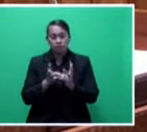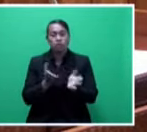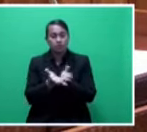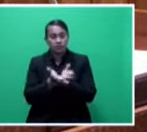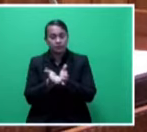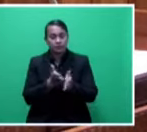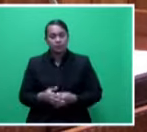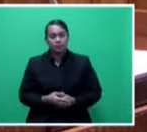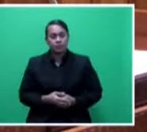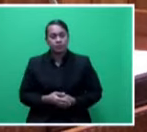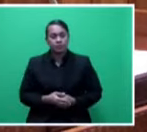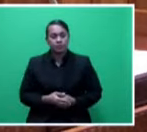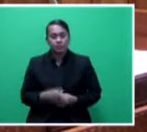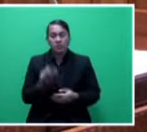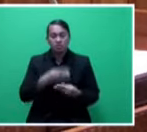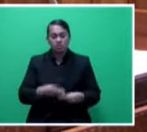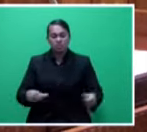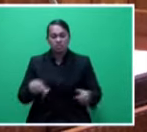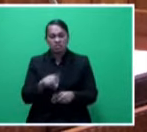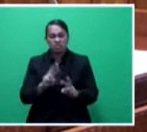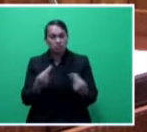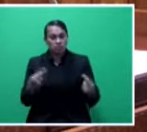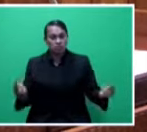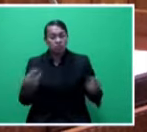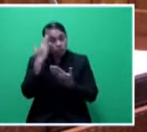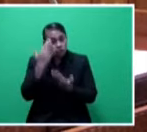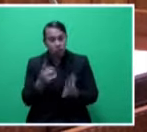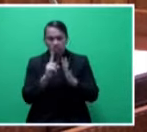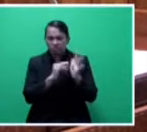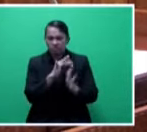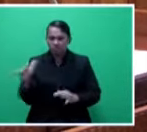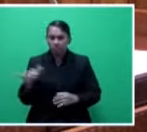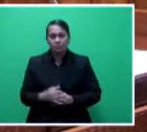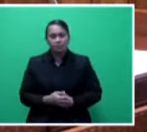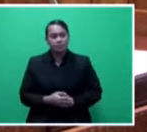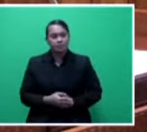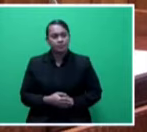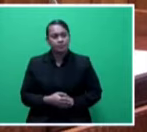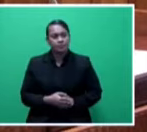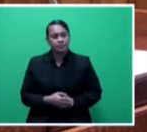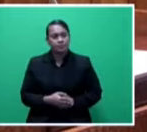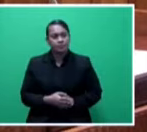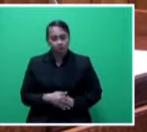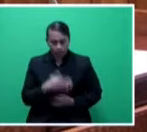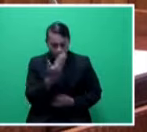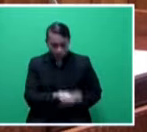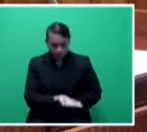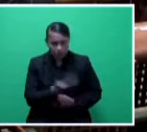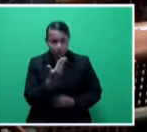Lands and Mineral Resources, the Honourable Jone Usamate, to deliver his statement. You have the floor,